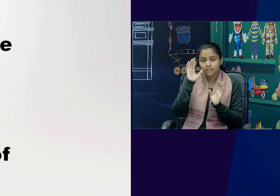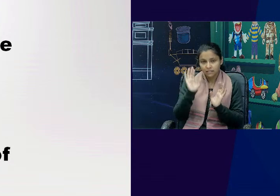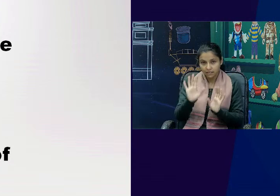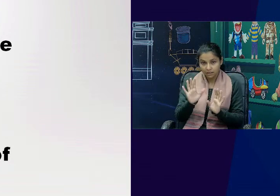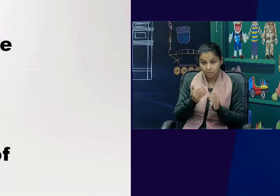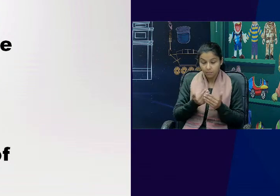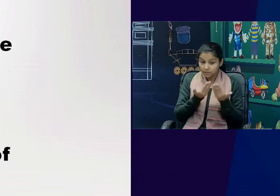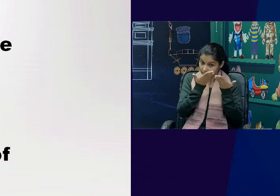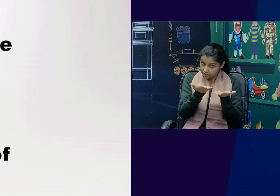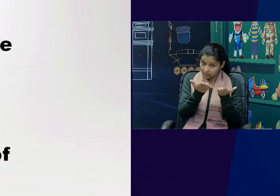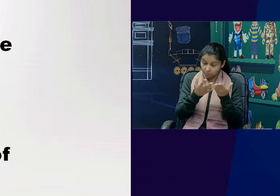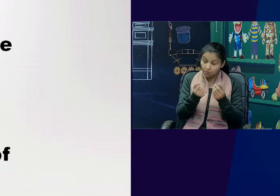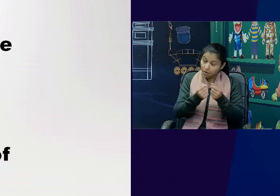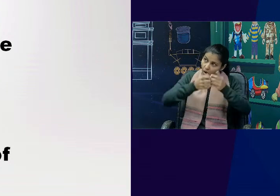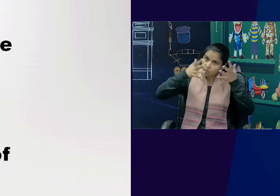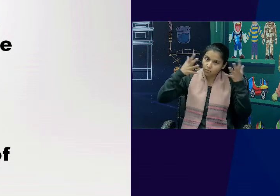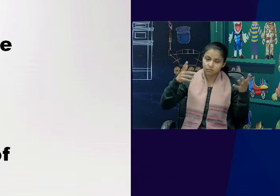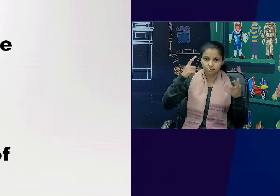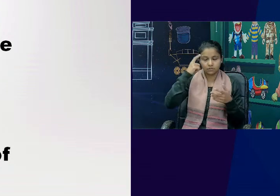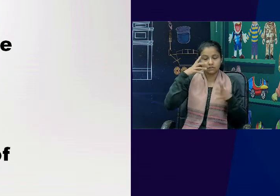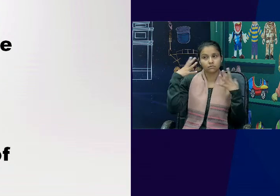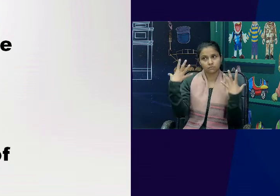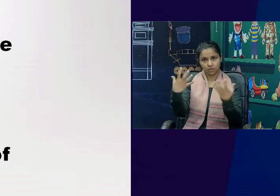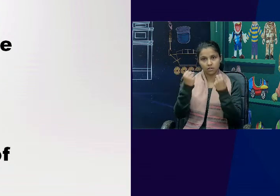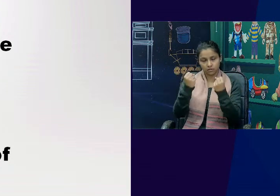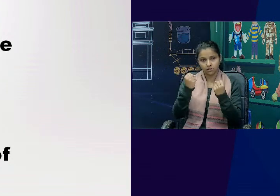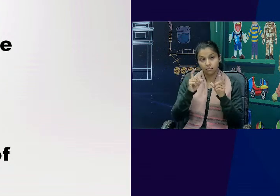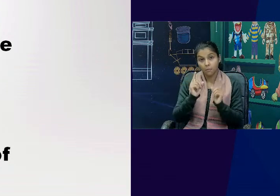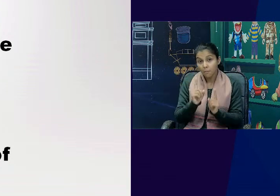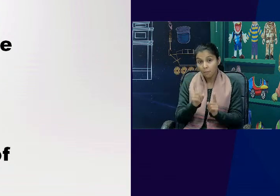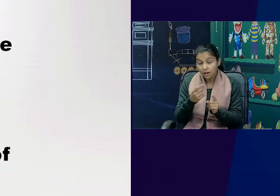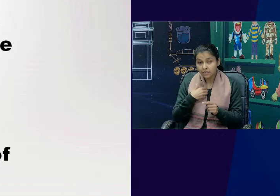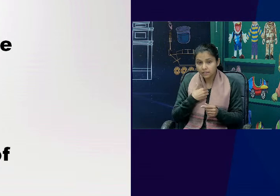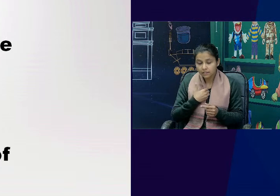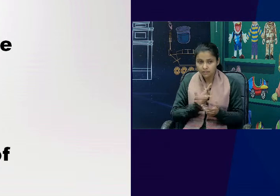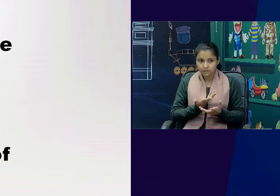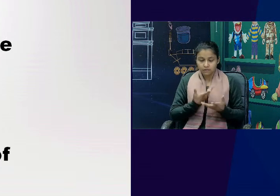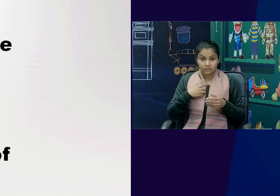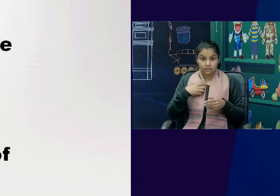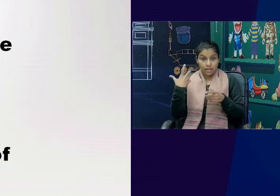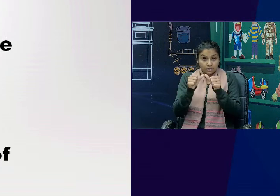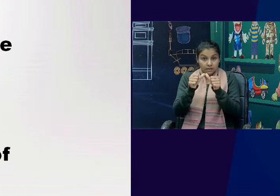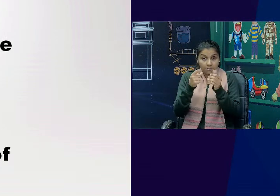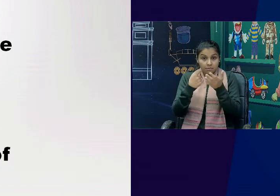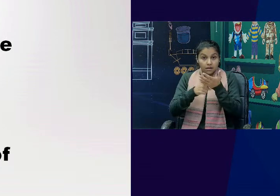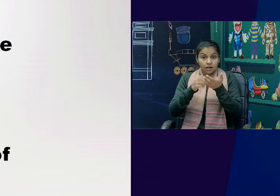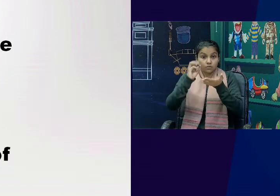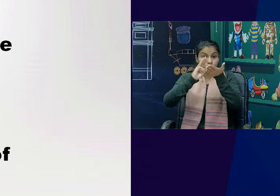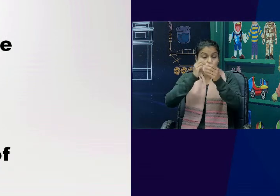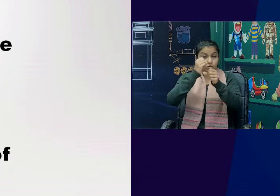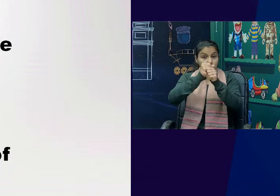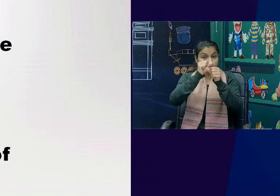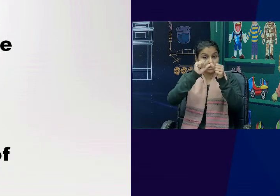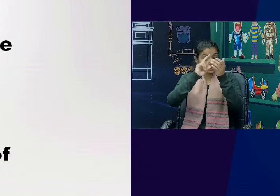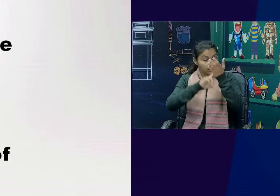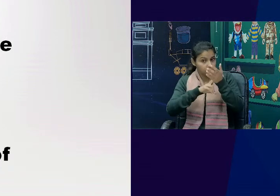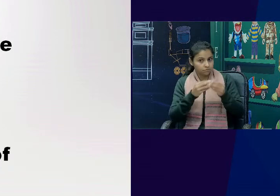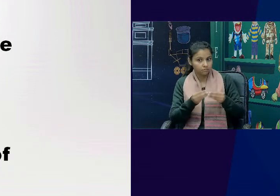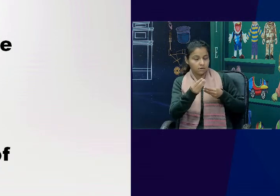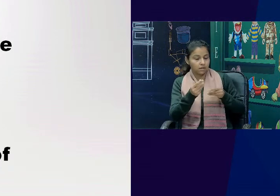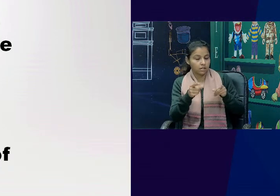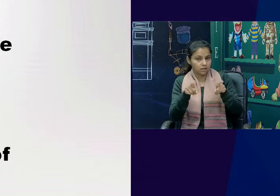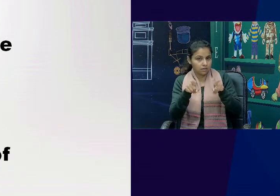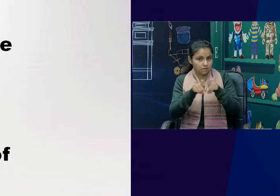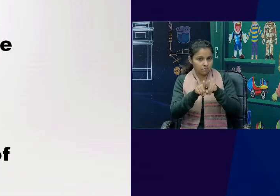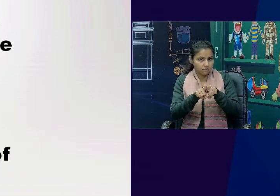was achieving a lot of things, but what had happened was that he became arrogant of his achievements. He was arrogant, he became